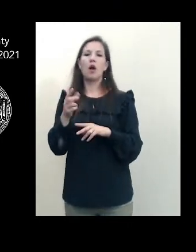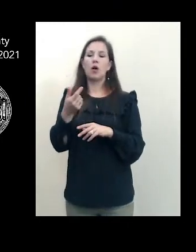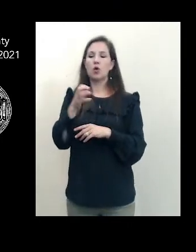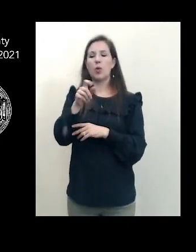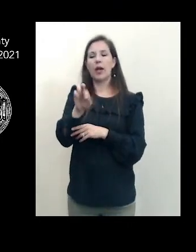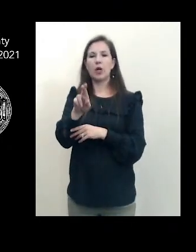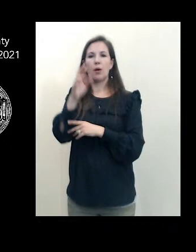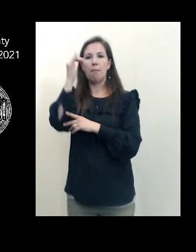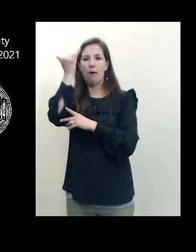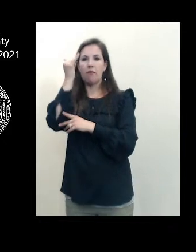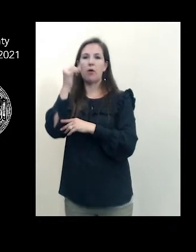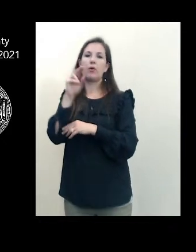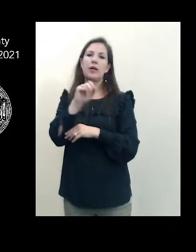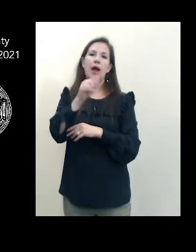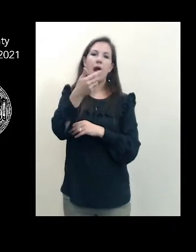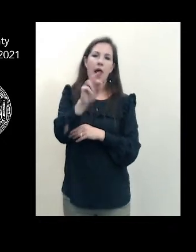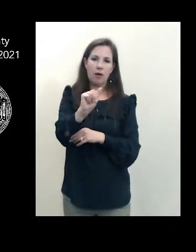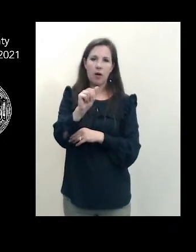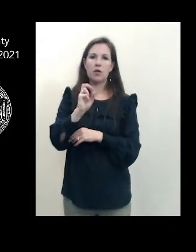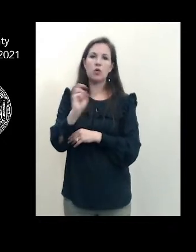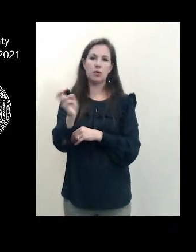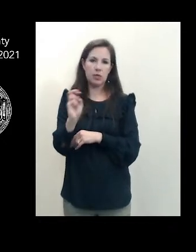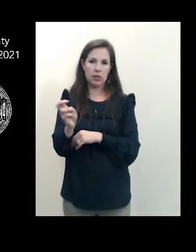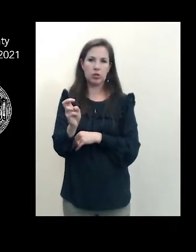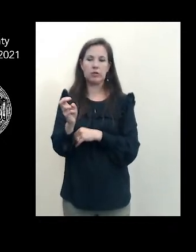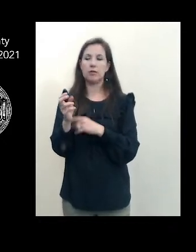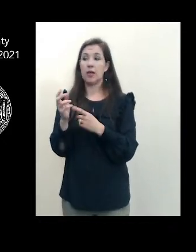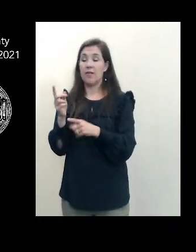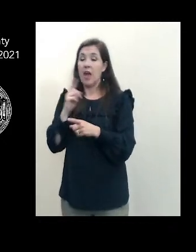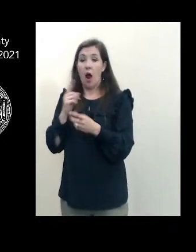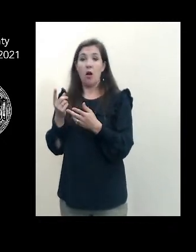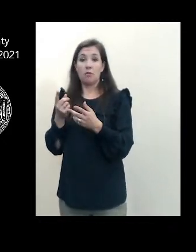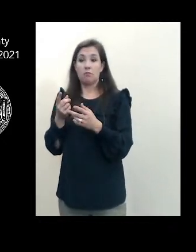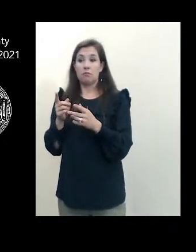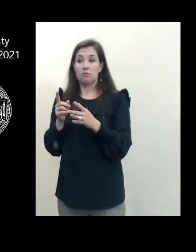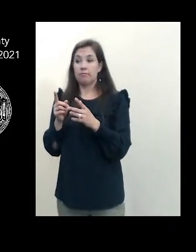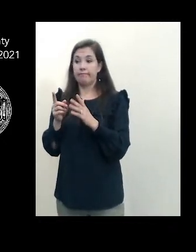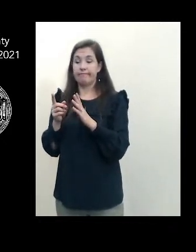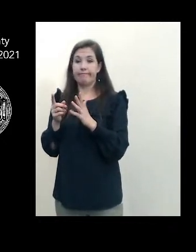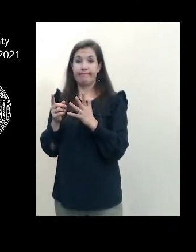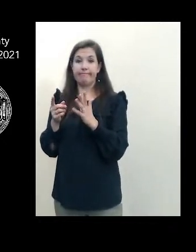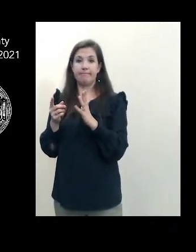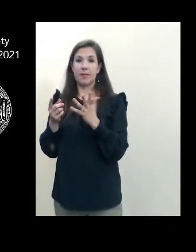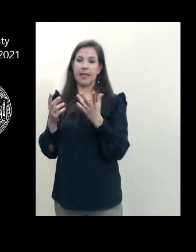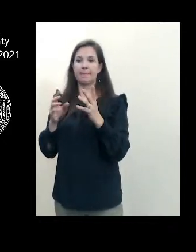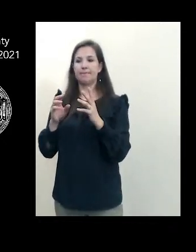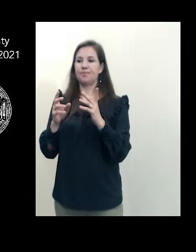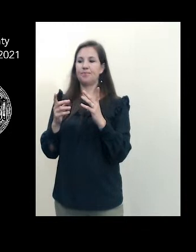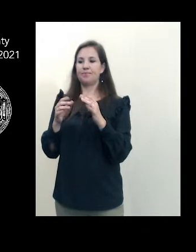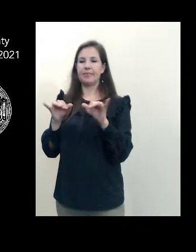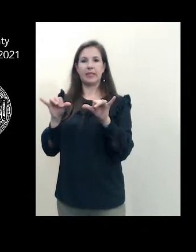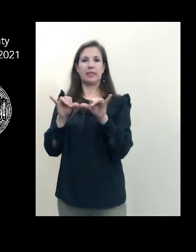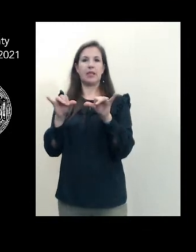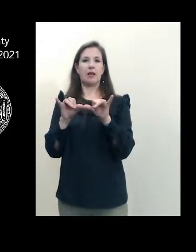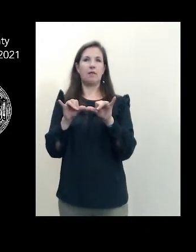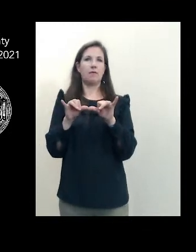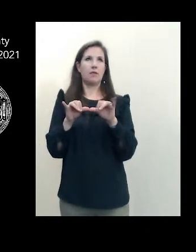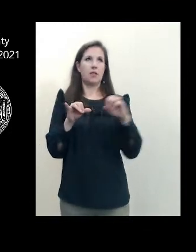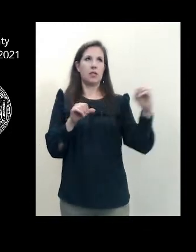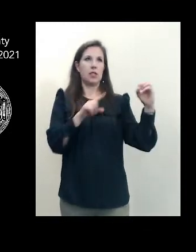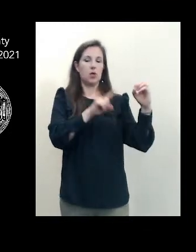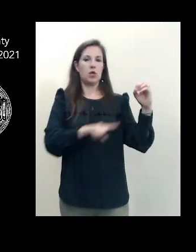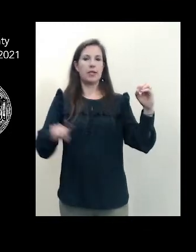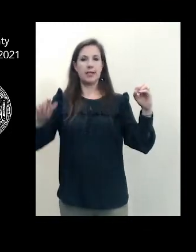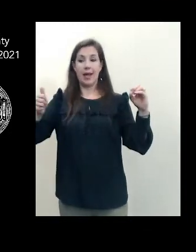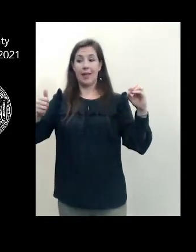Niagara Transportation Council, and they are rated the highest now since the Gorski administrations on a scale of